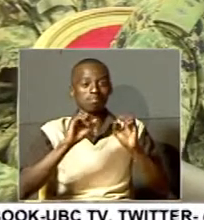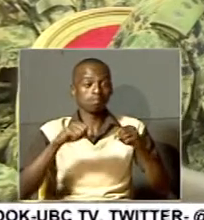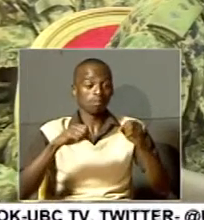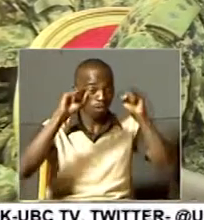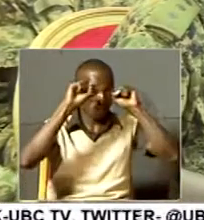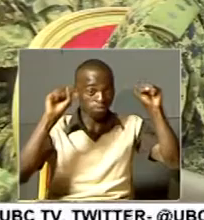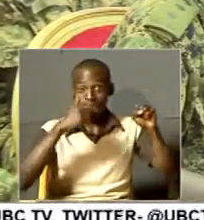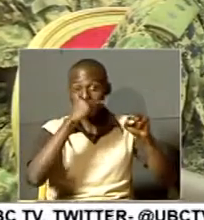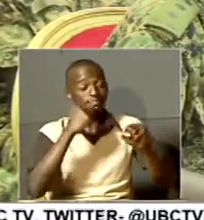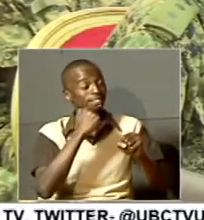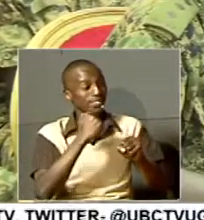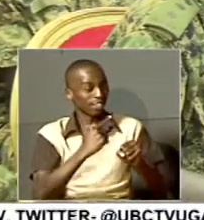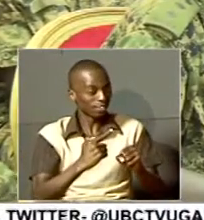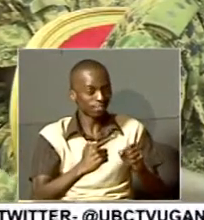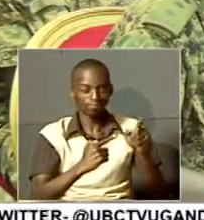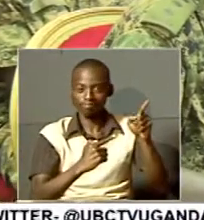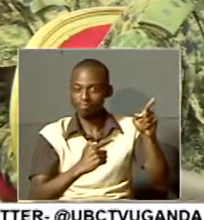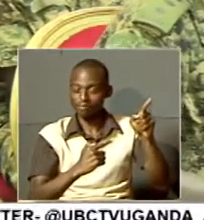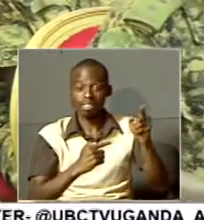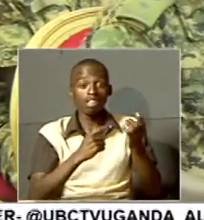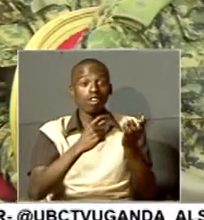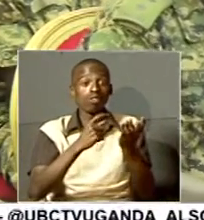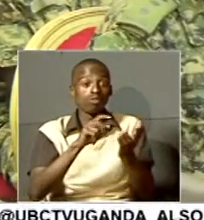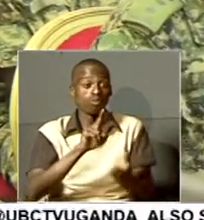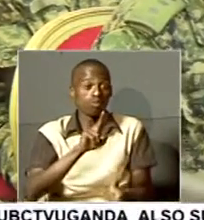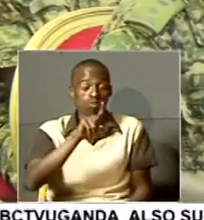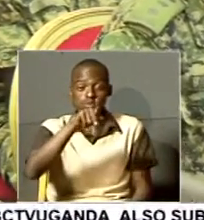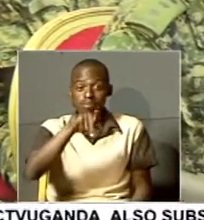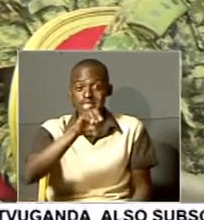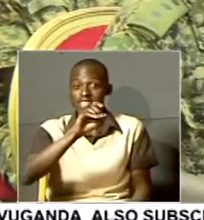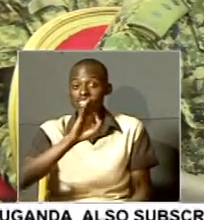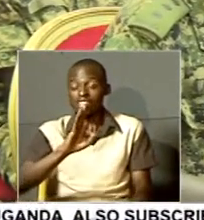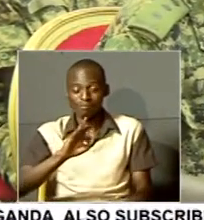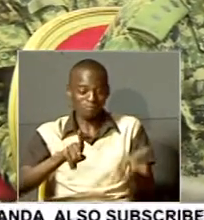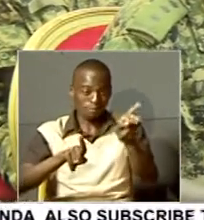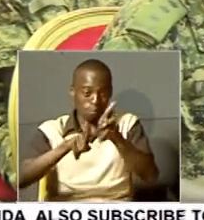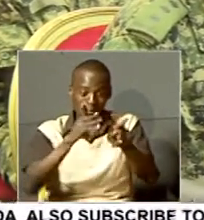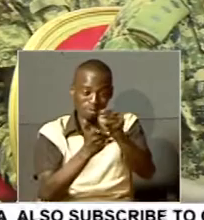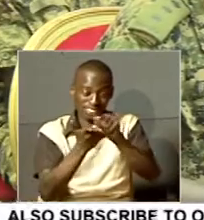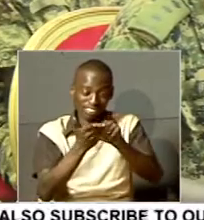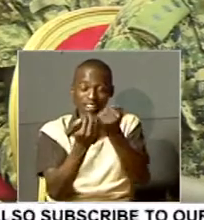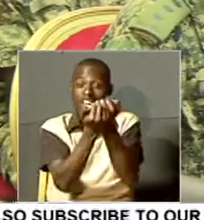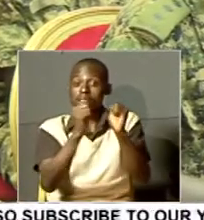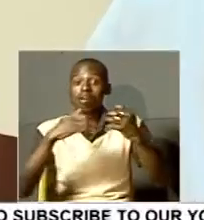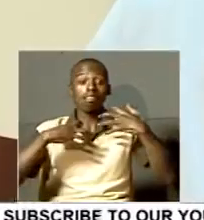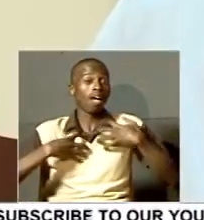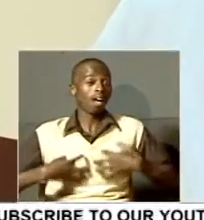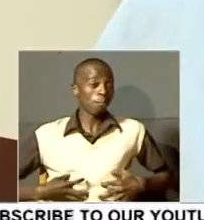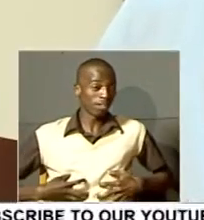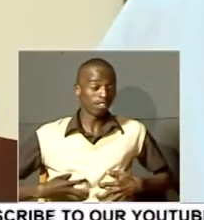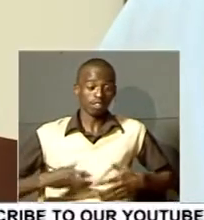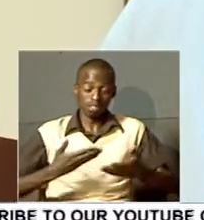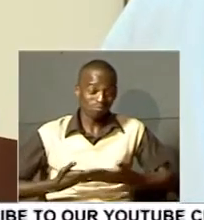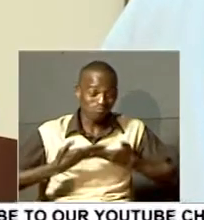President Museveni said that the Uganda People's Defense Force is a people-centered liberation army that is all out